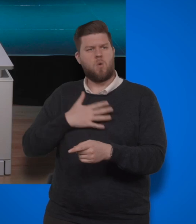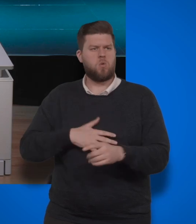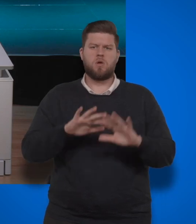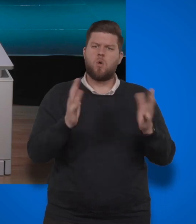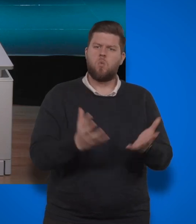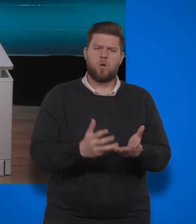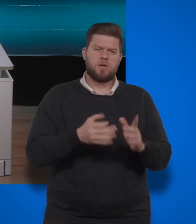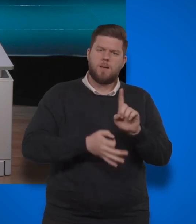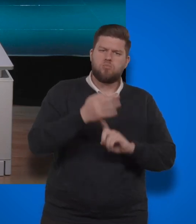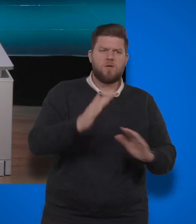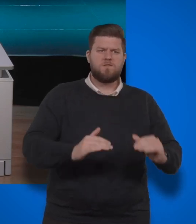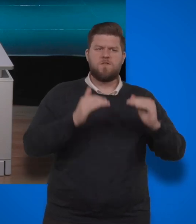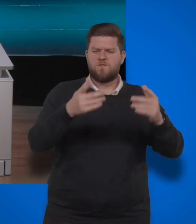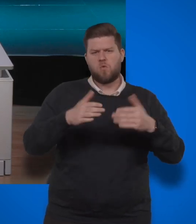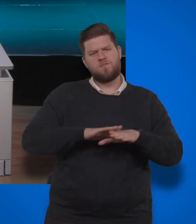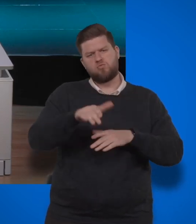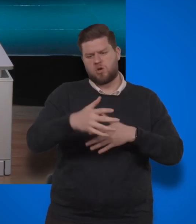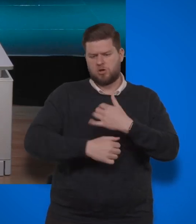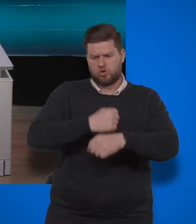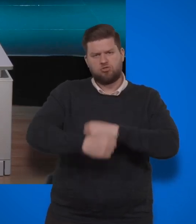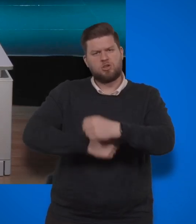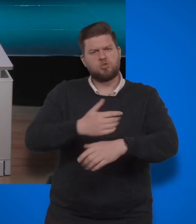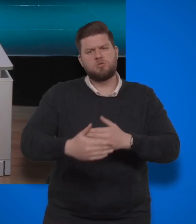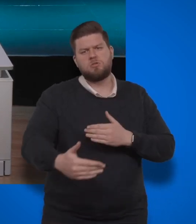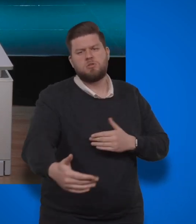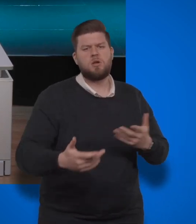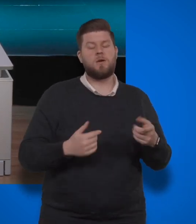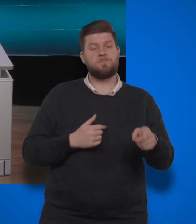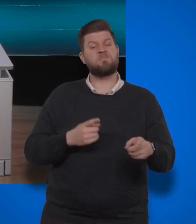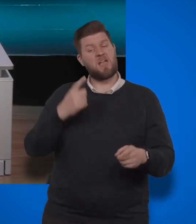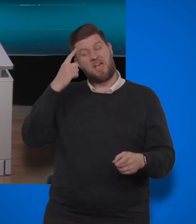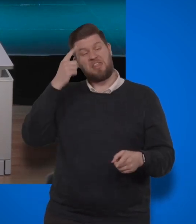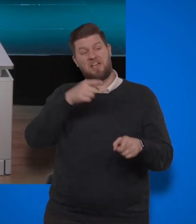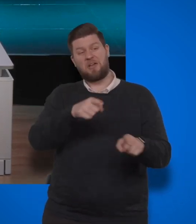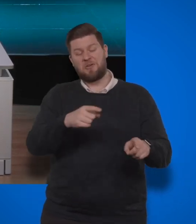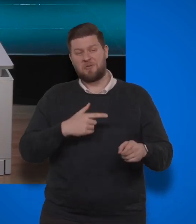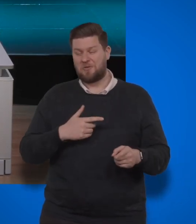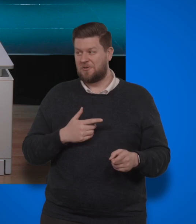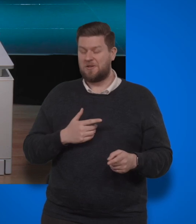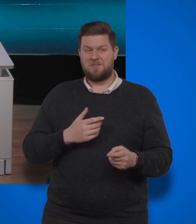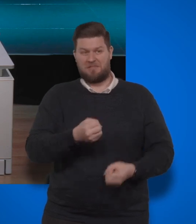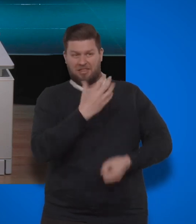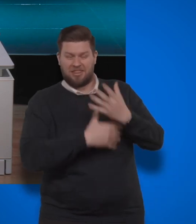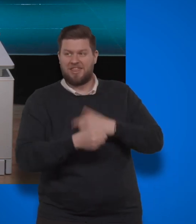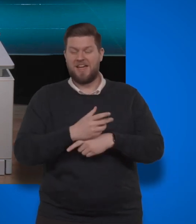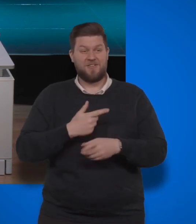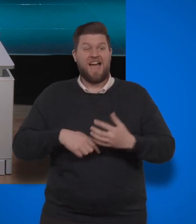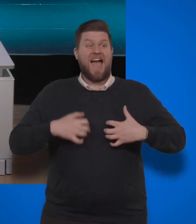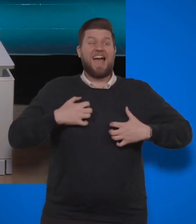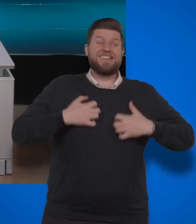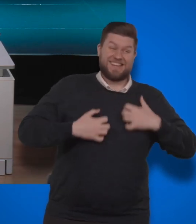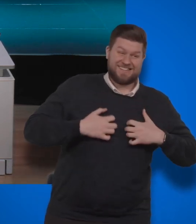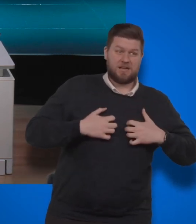world that we live in for current and future generations. I suspect you have made us all both excited and indeed a little